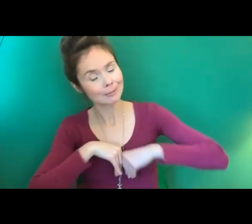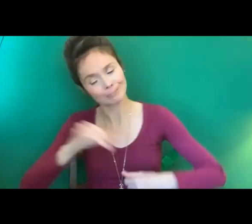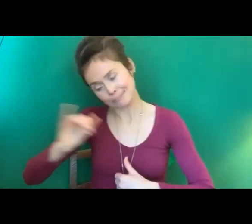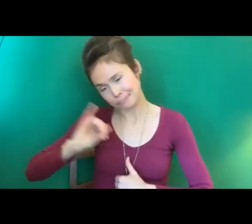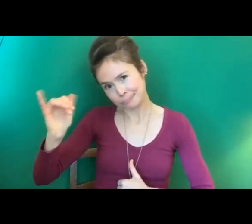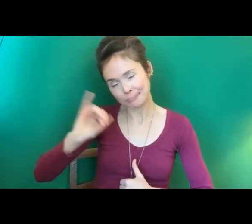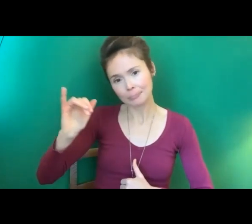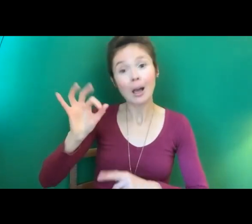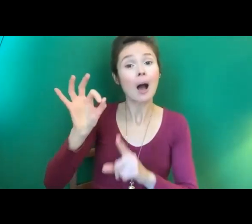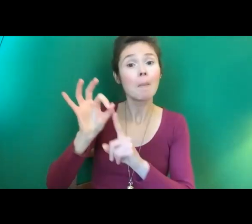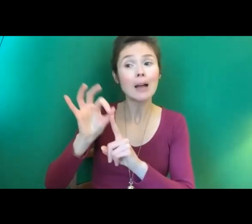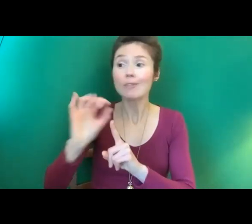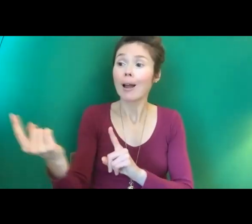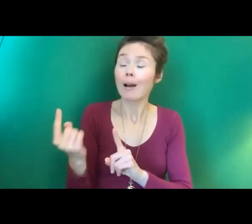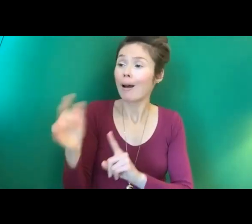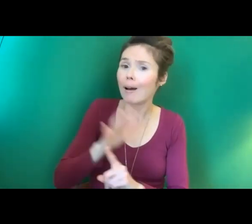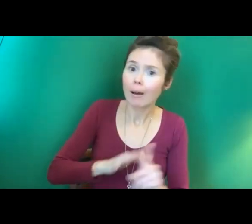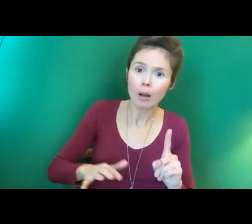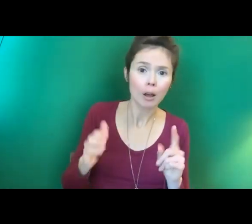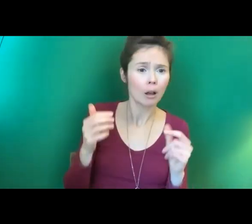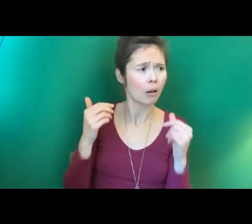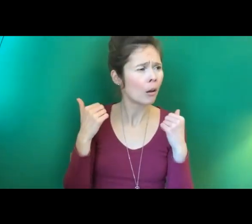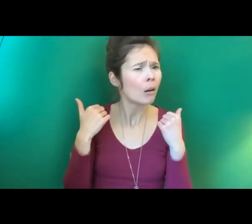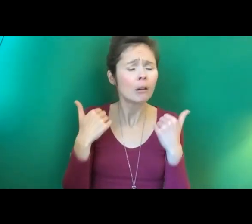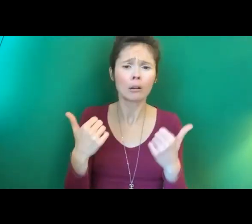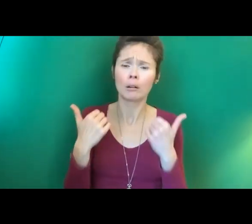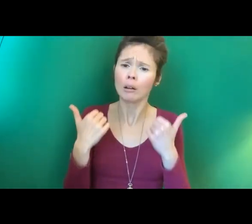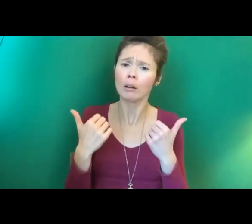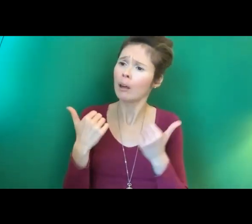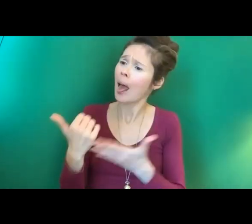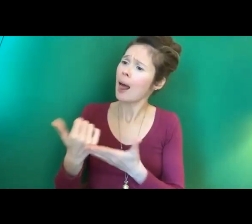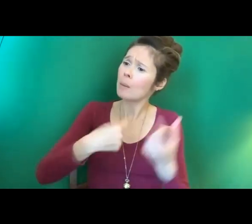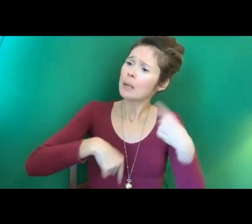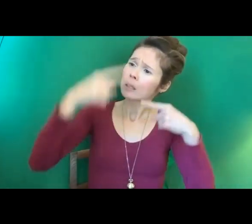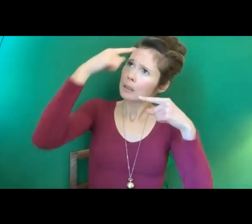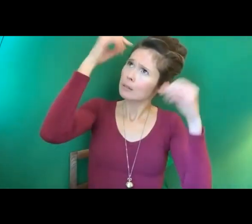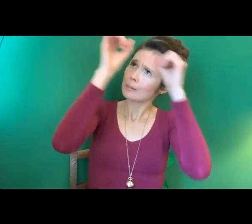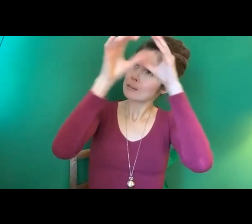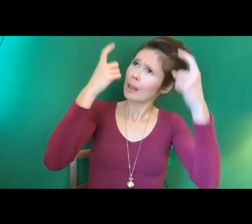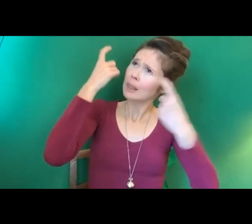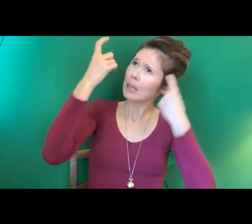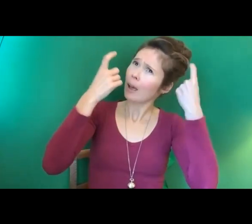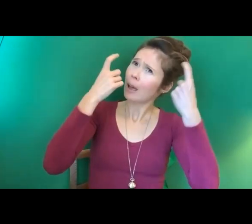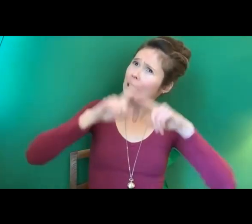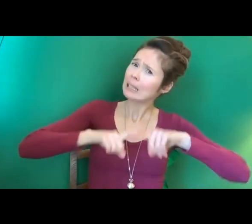Patrick around, because he made us just think about things in different ways and work in different